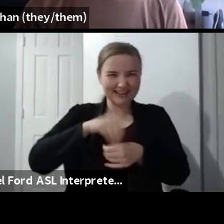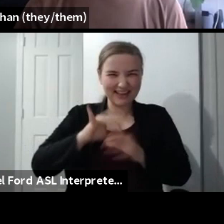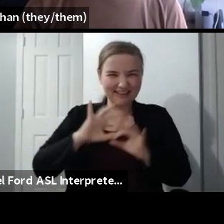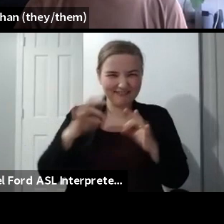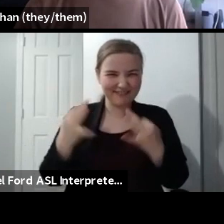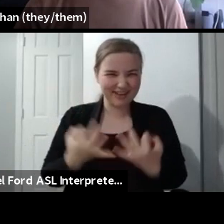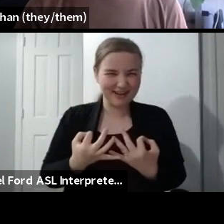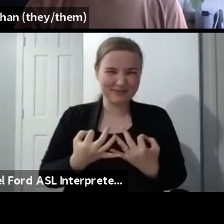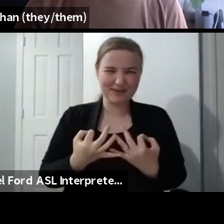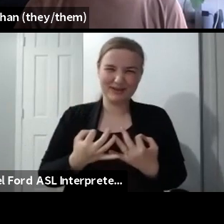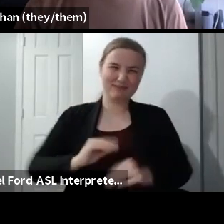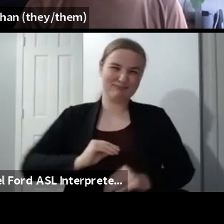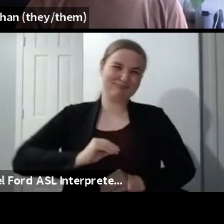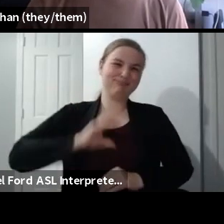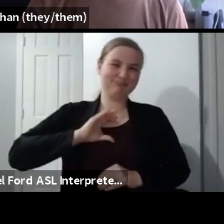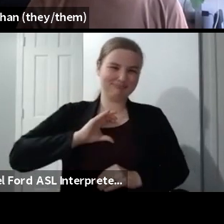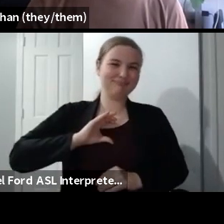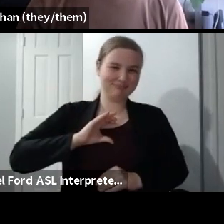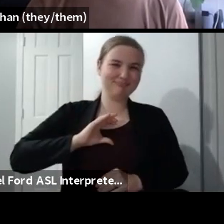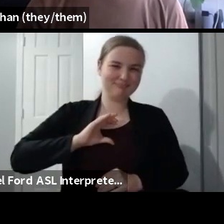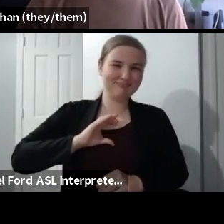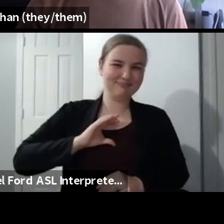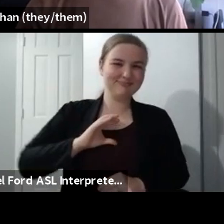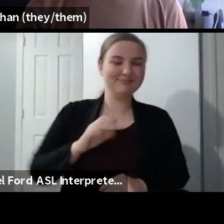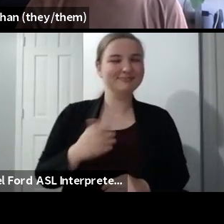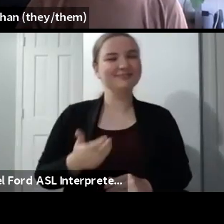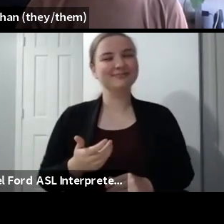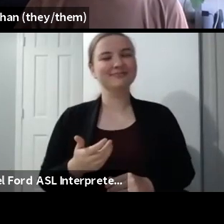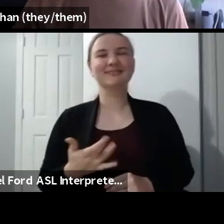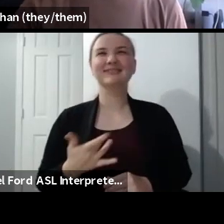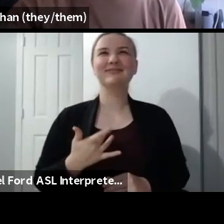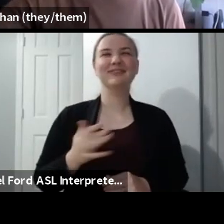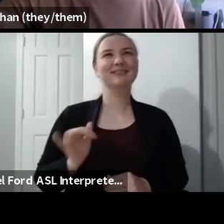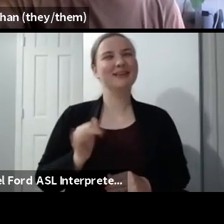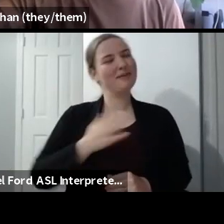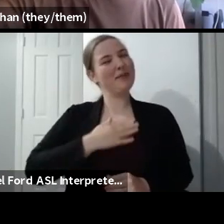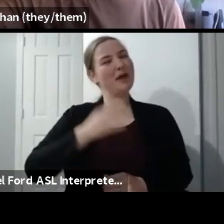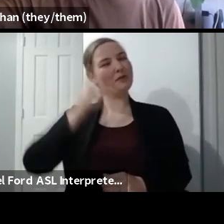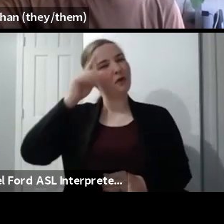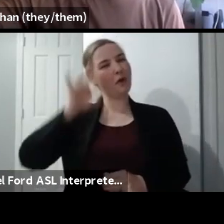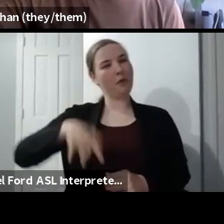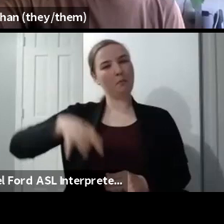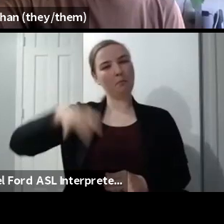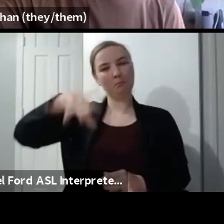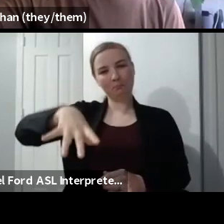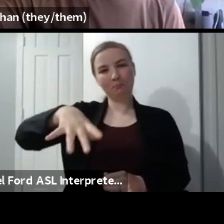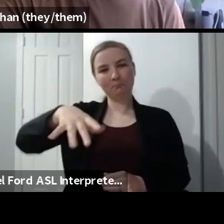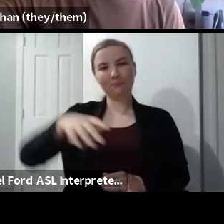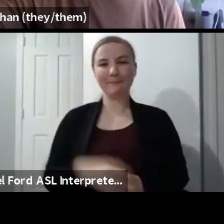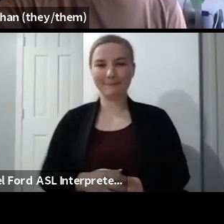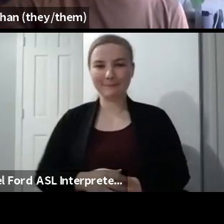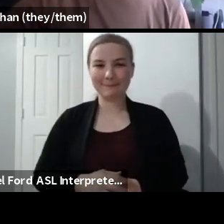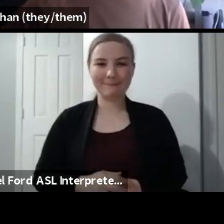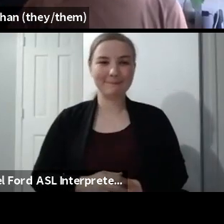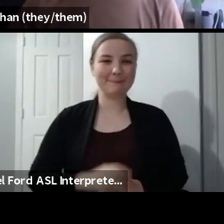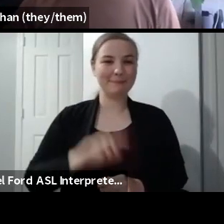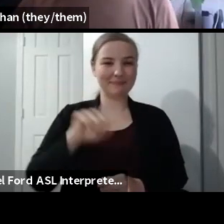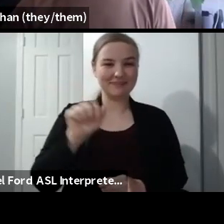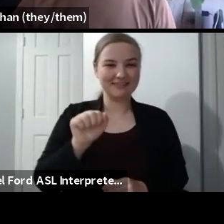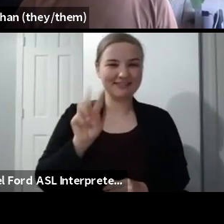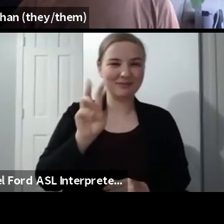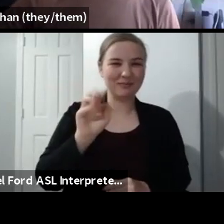And that feels maybe like it my thoughts, yeah. So I see you shaking your head.